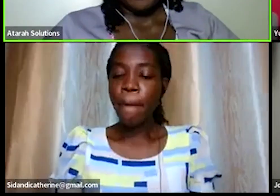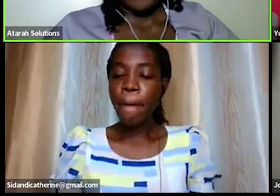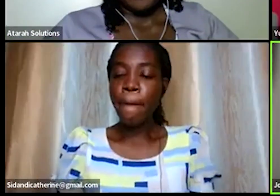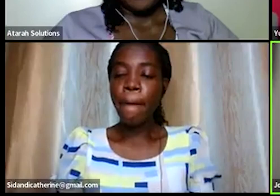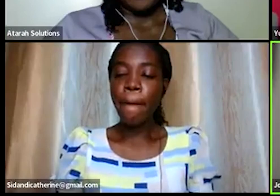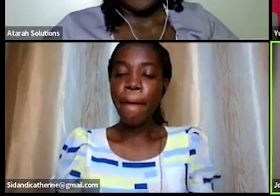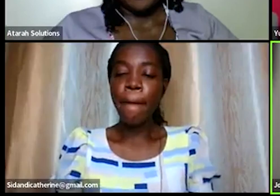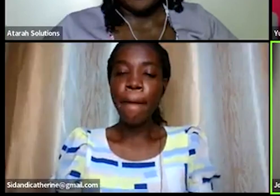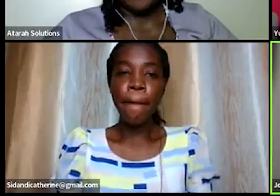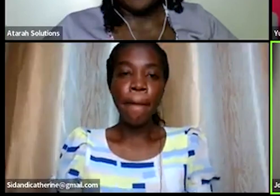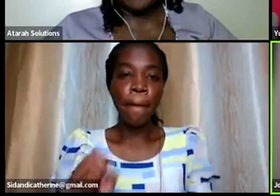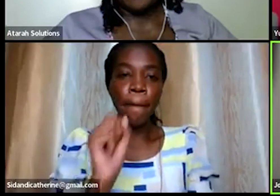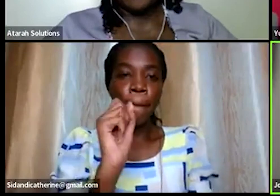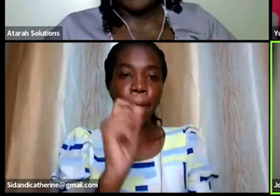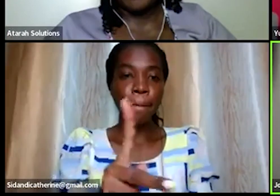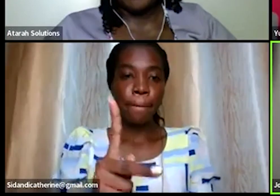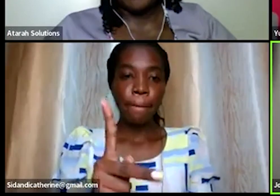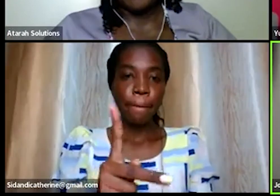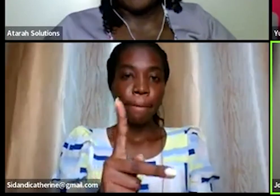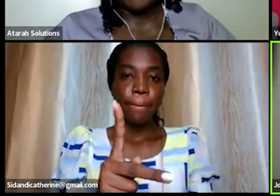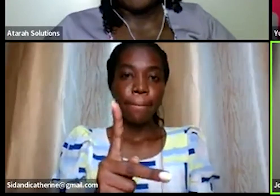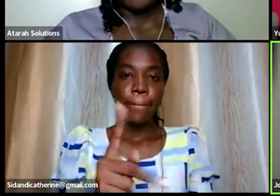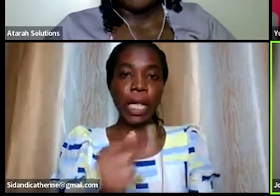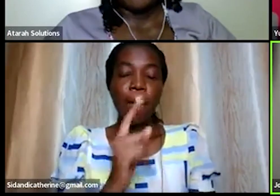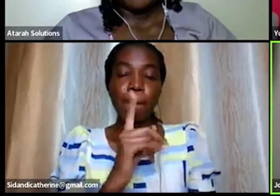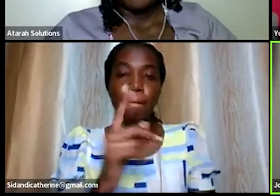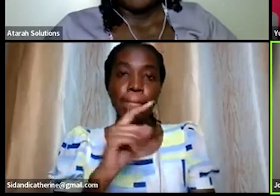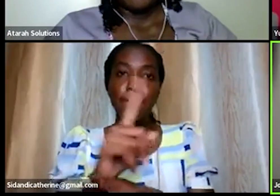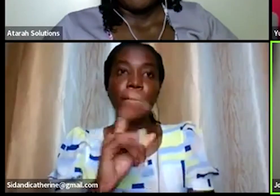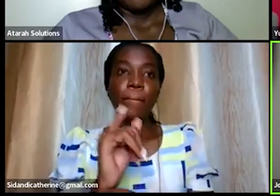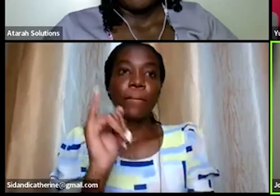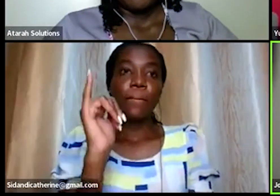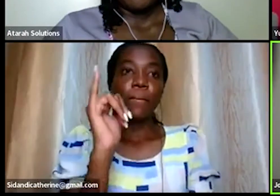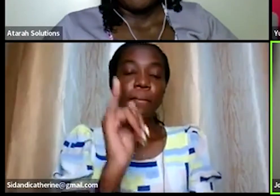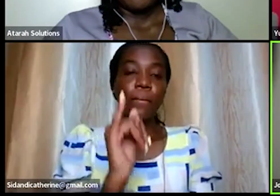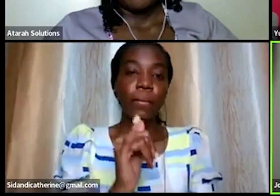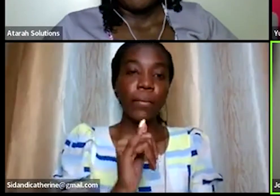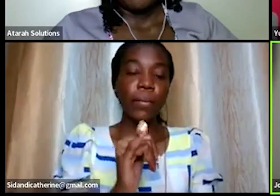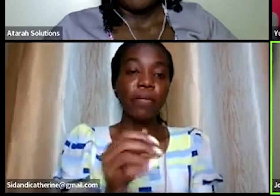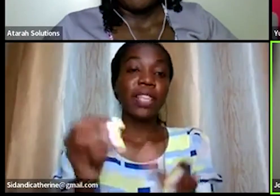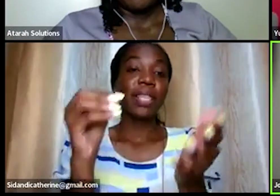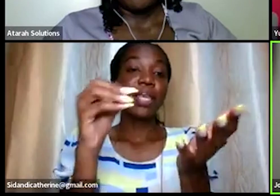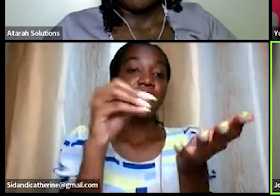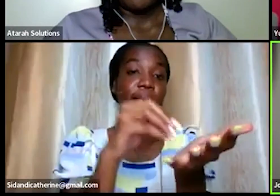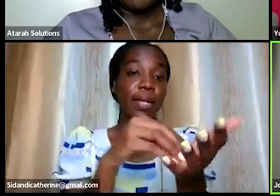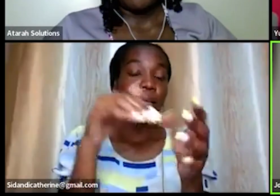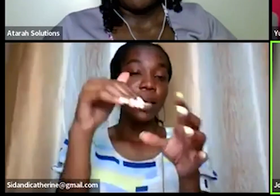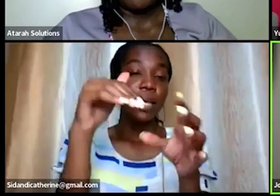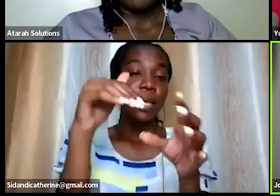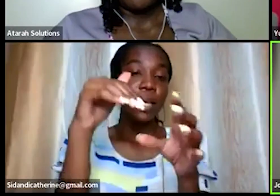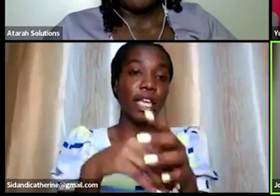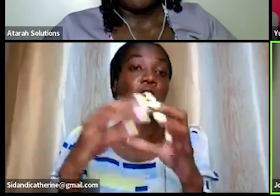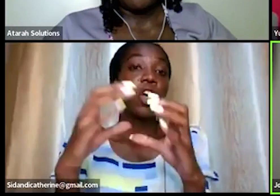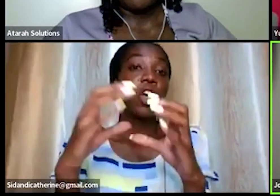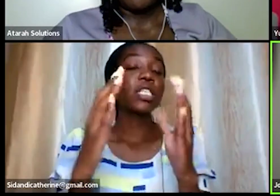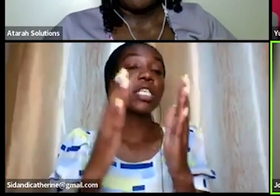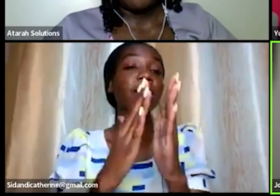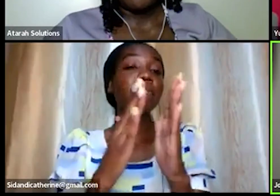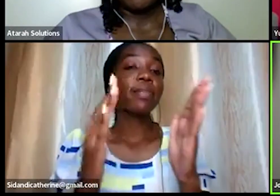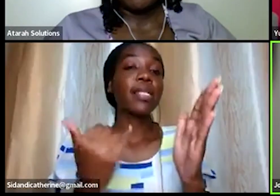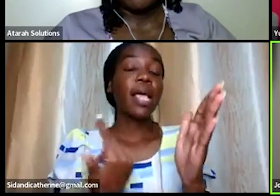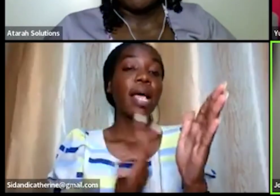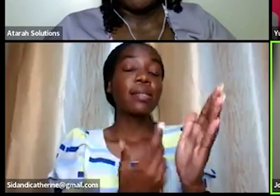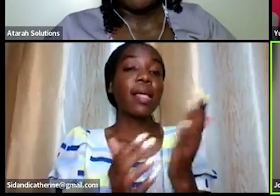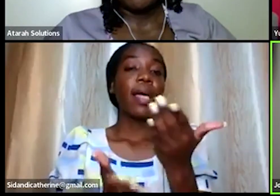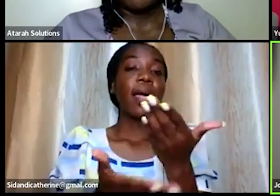All right, that's a great question, Grace. And again, in our coaching space, we help